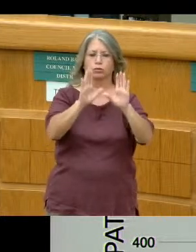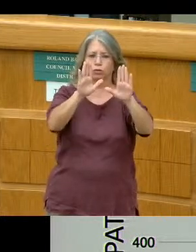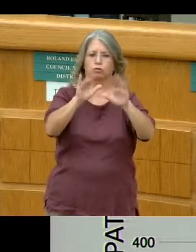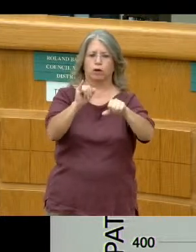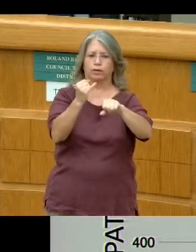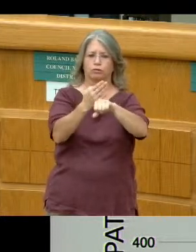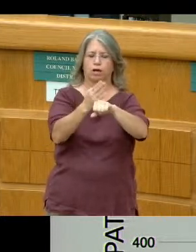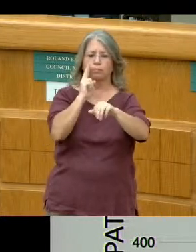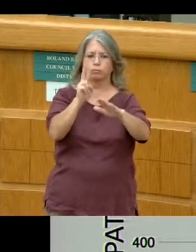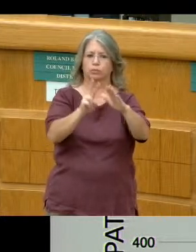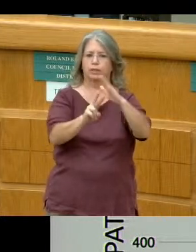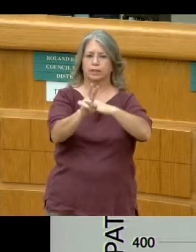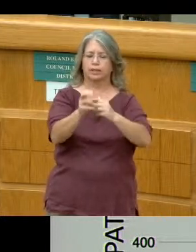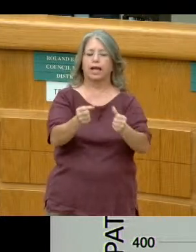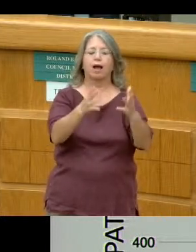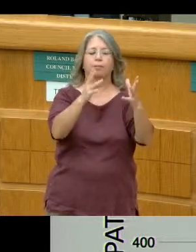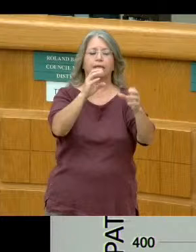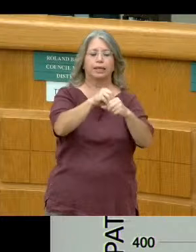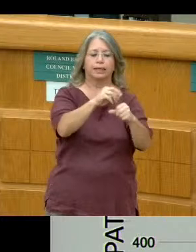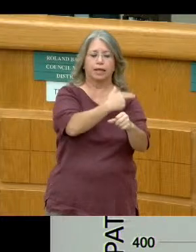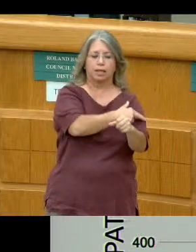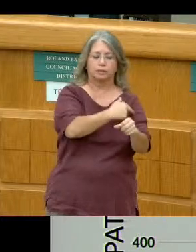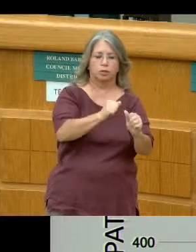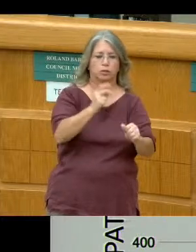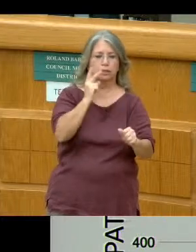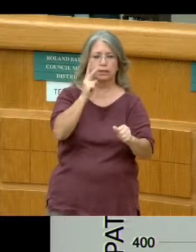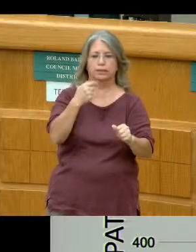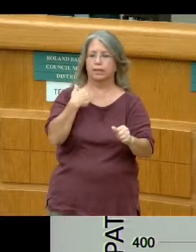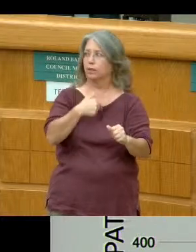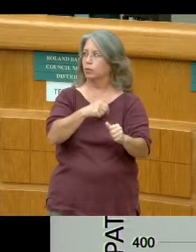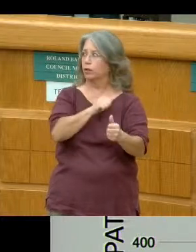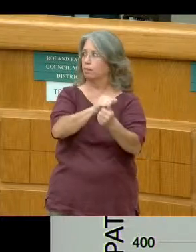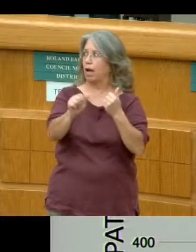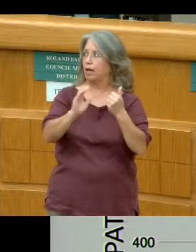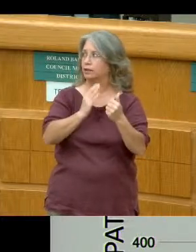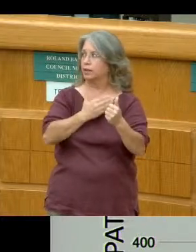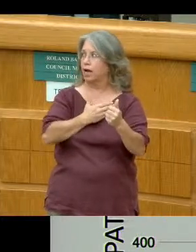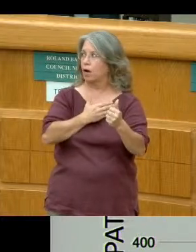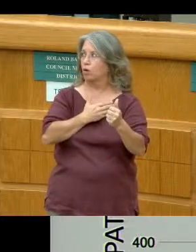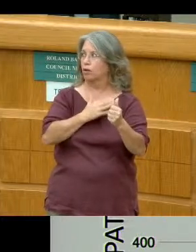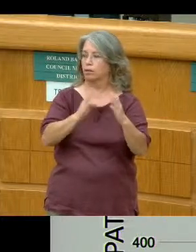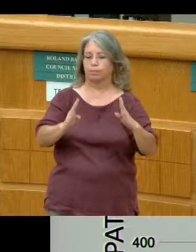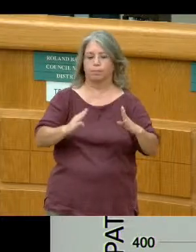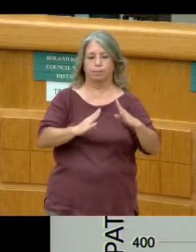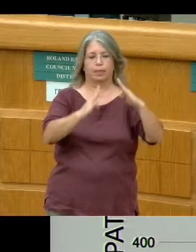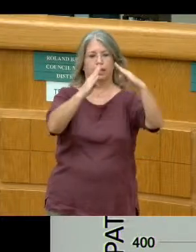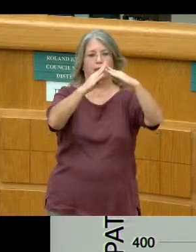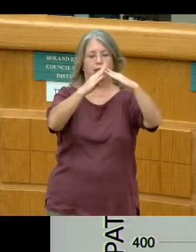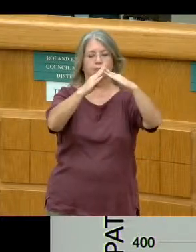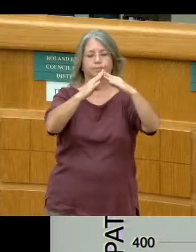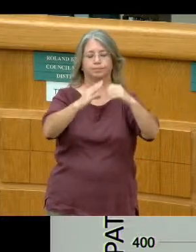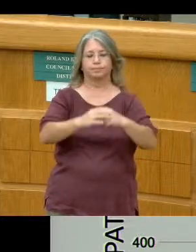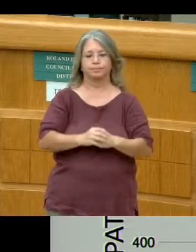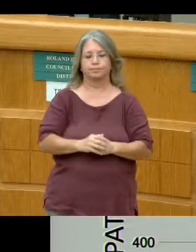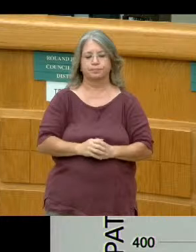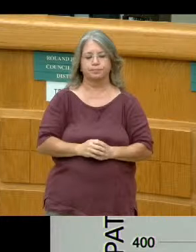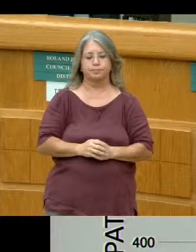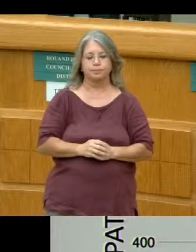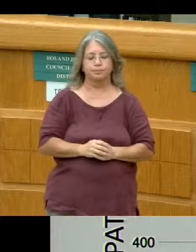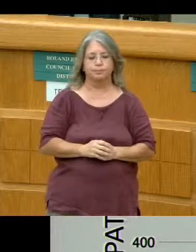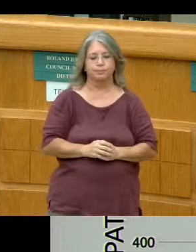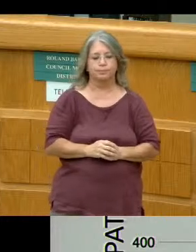the hospital, and you'll see that we're clearly past the peak. This data point is from that day when the